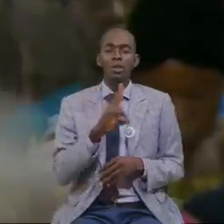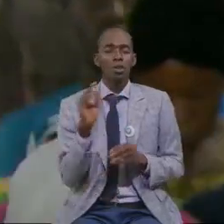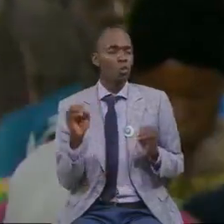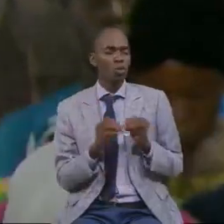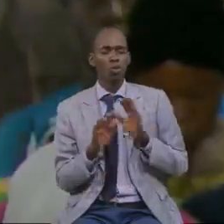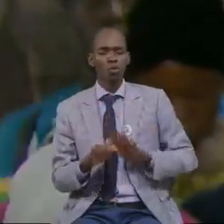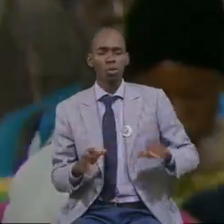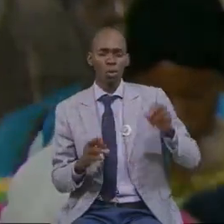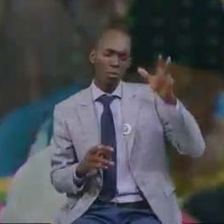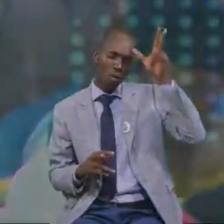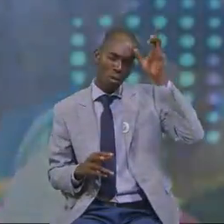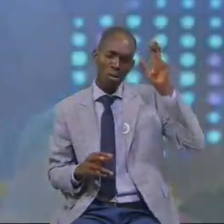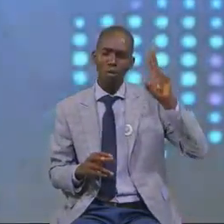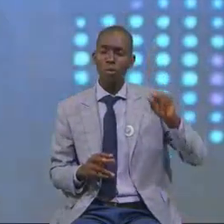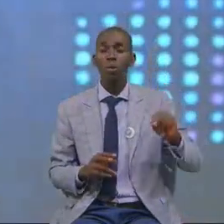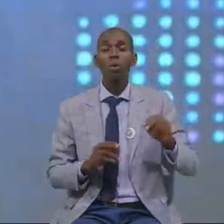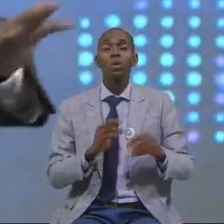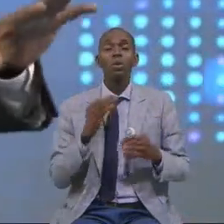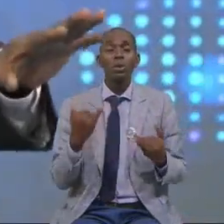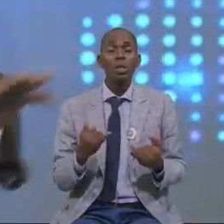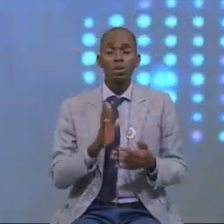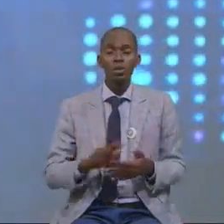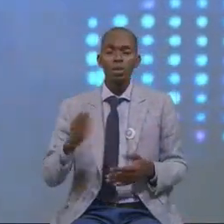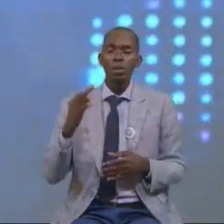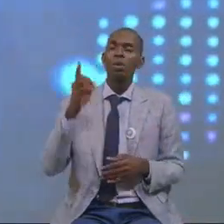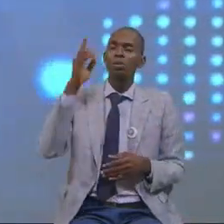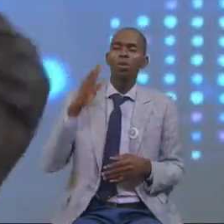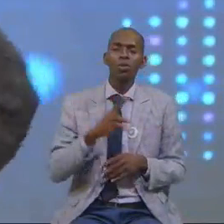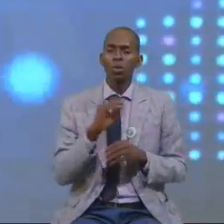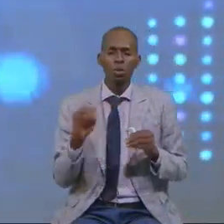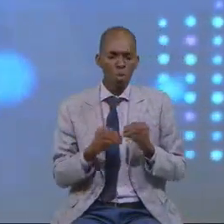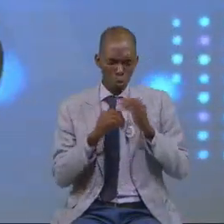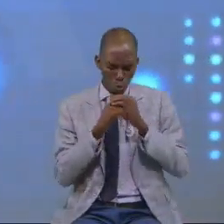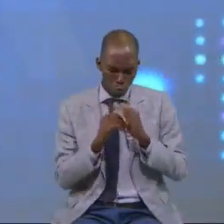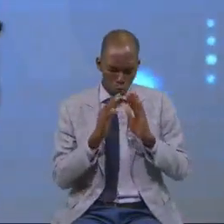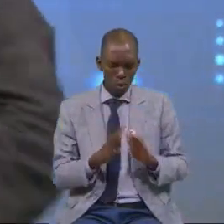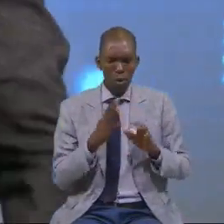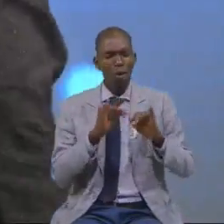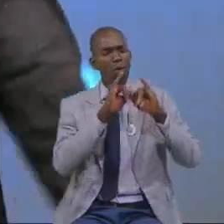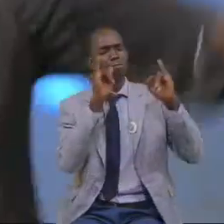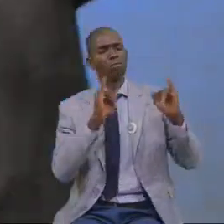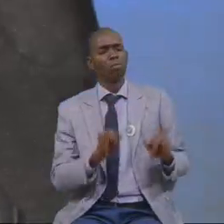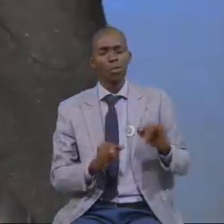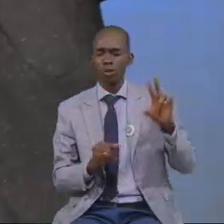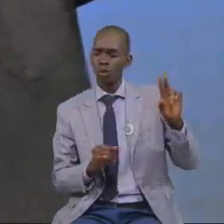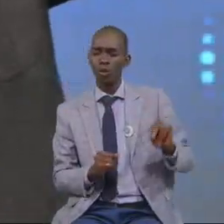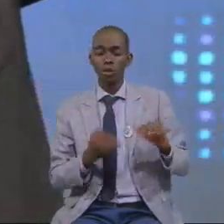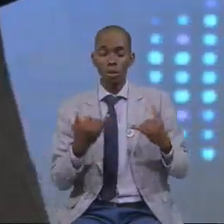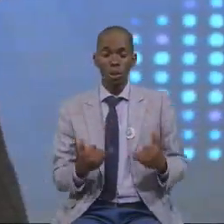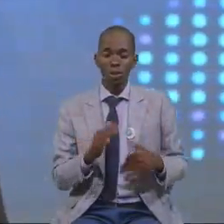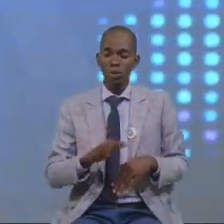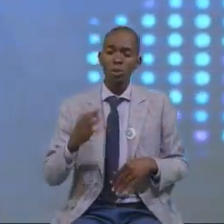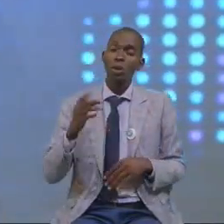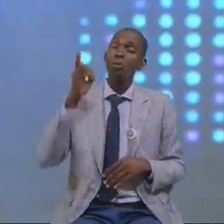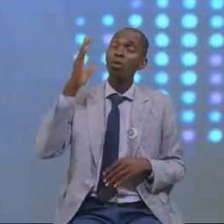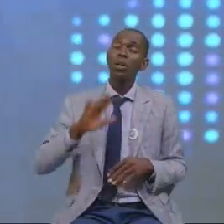Satan. Children of God. No more worshippers of idols. Children of God. Confirm it